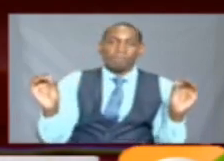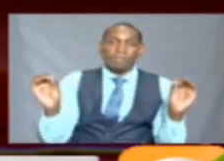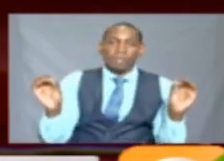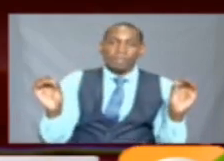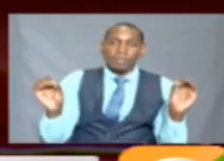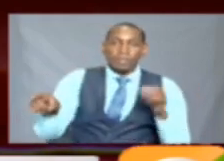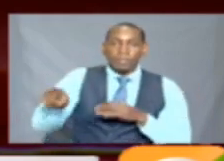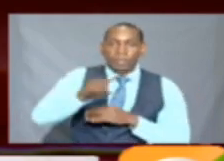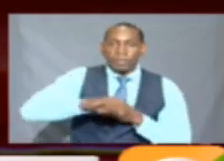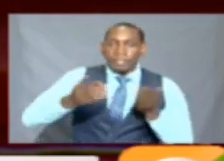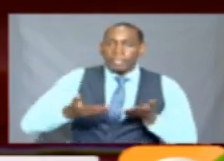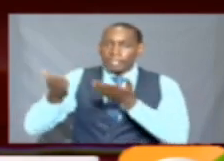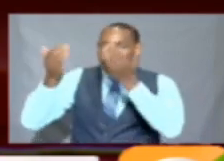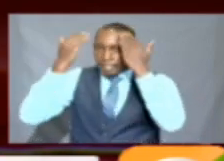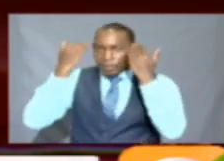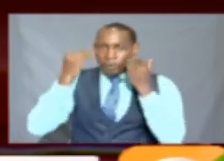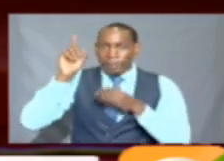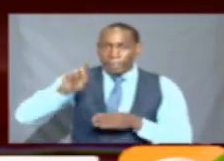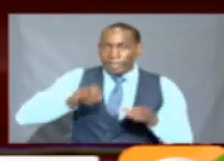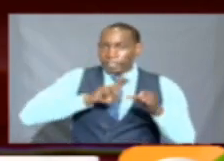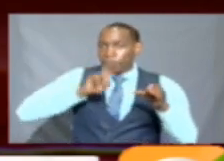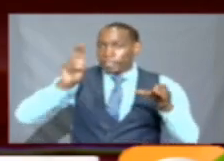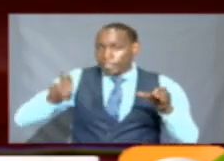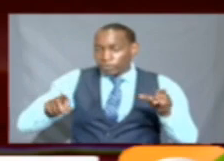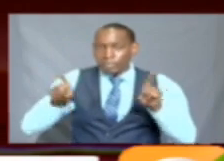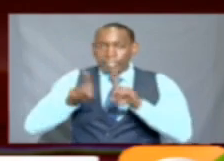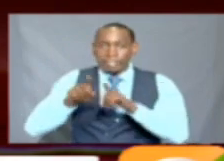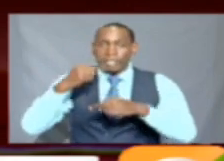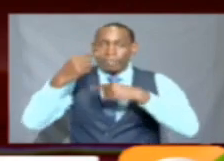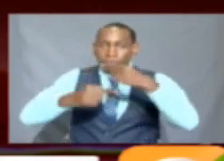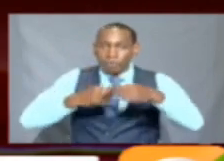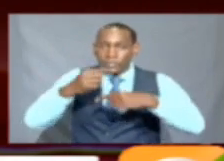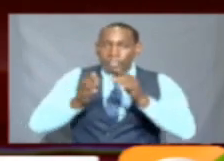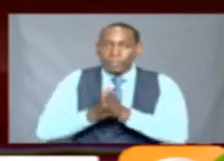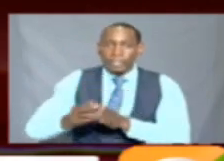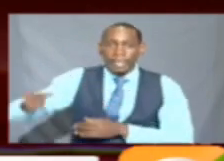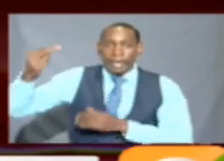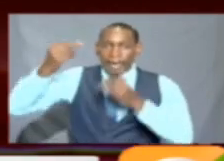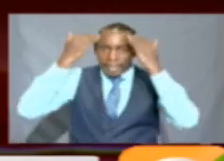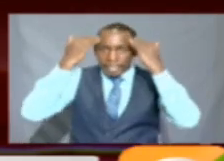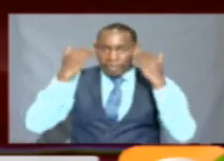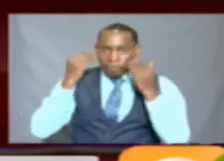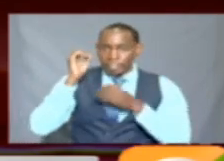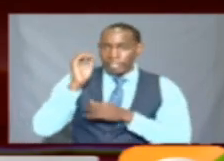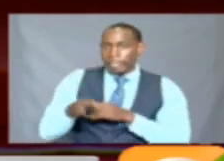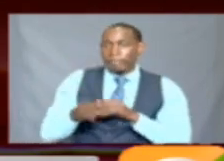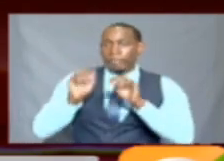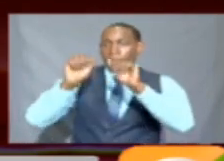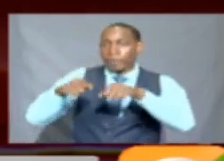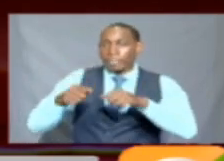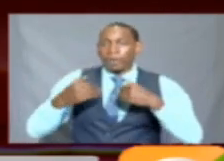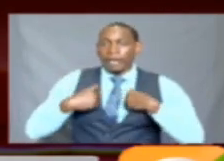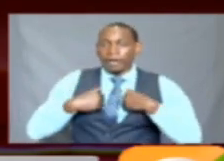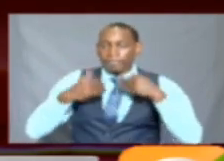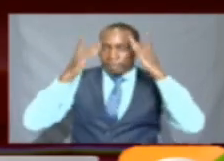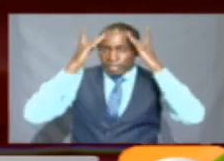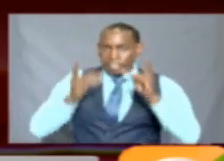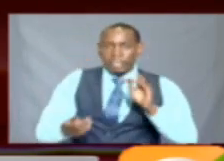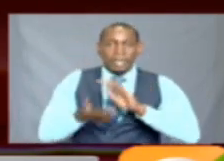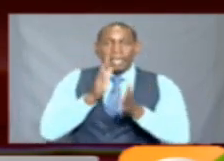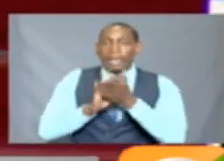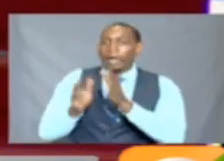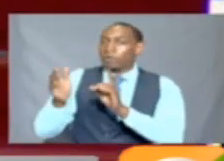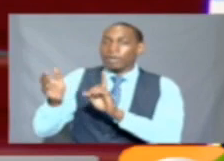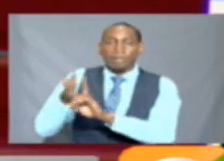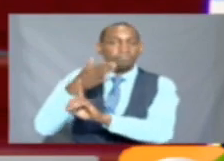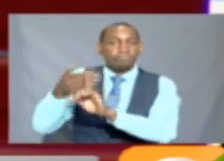We charge you, you must step aside. And we will go all the way to the Supreme Court if we have to get that ruling. Hakuna